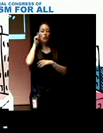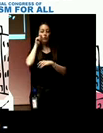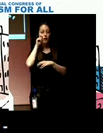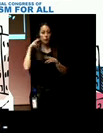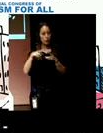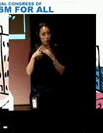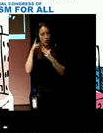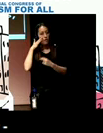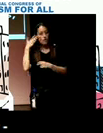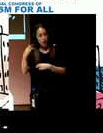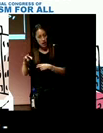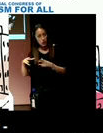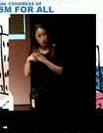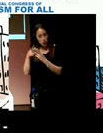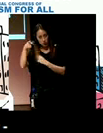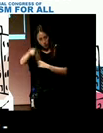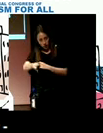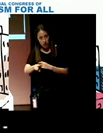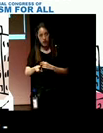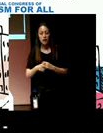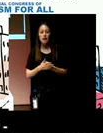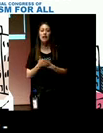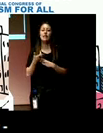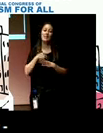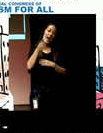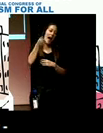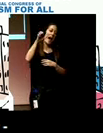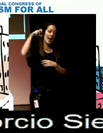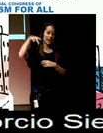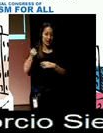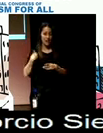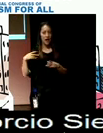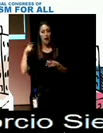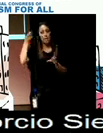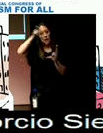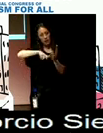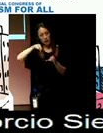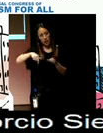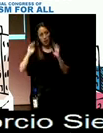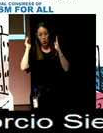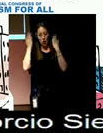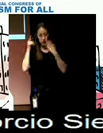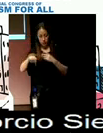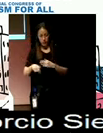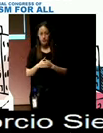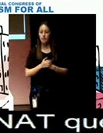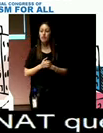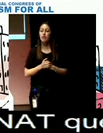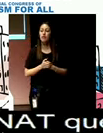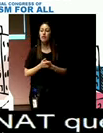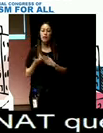today. So the next step, now that we are coming to the conclusion of the project, is to move towards